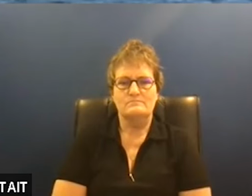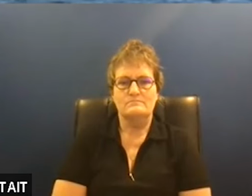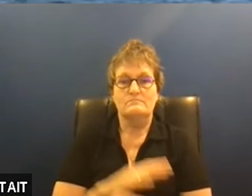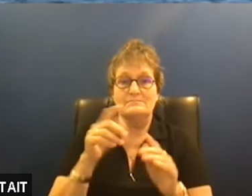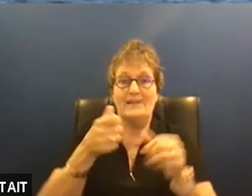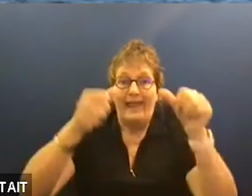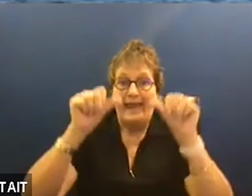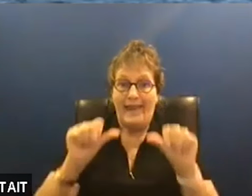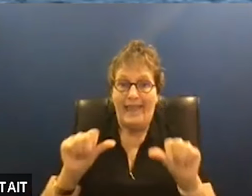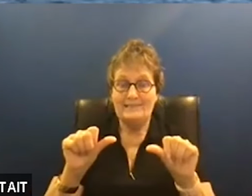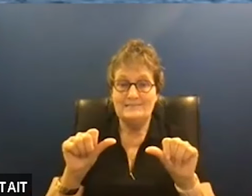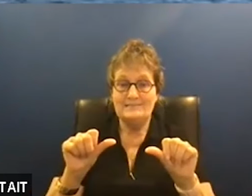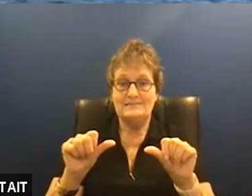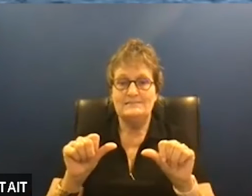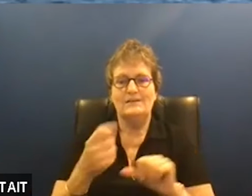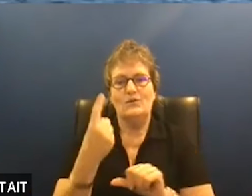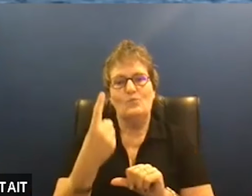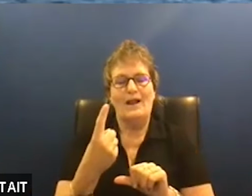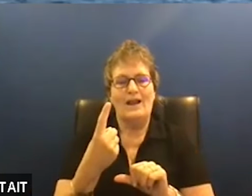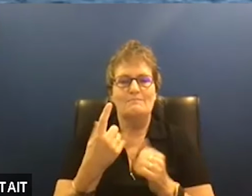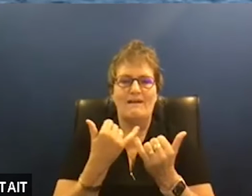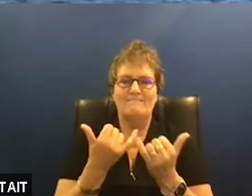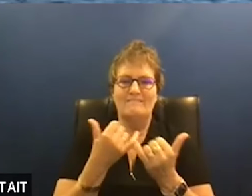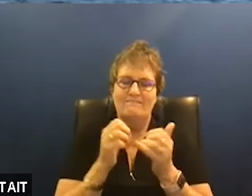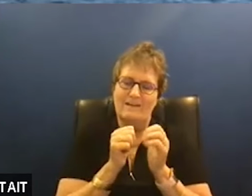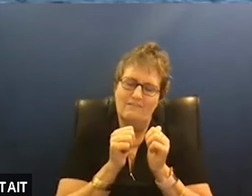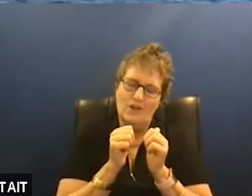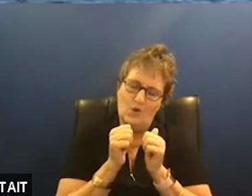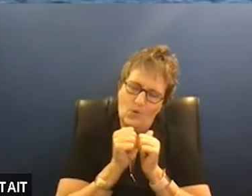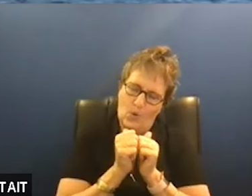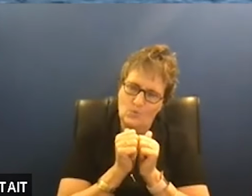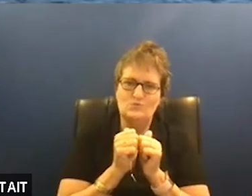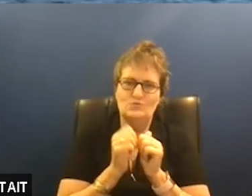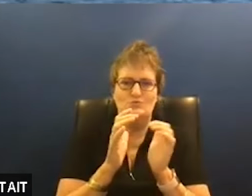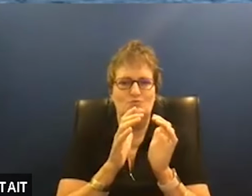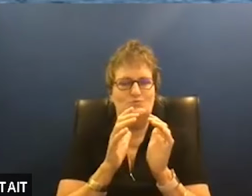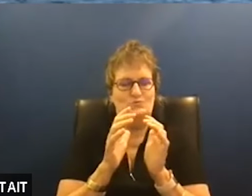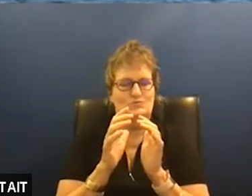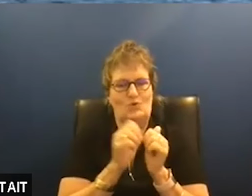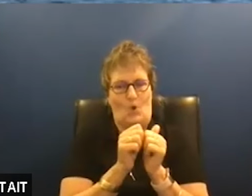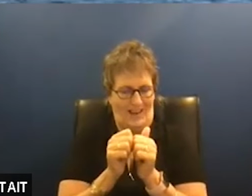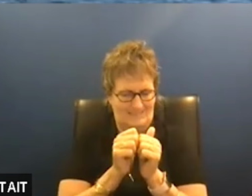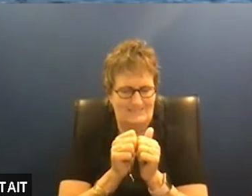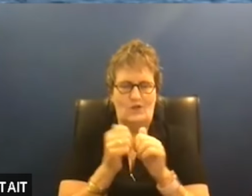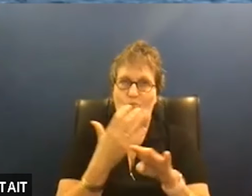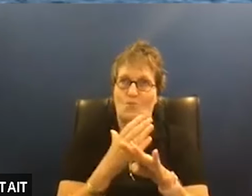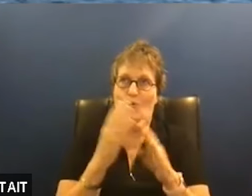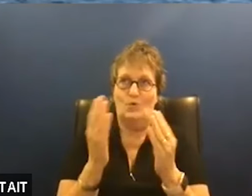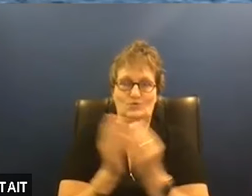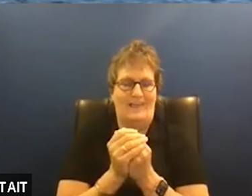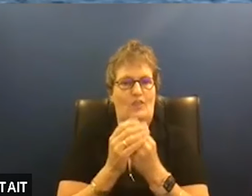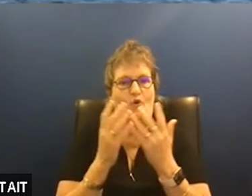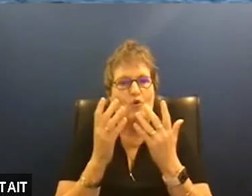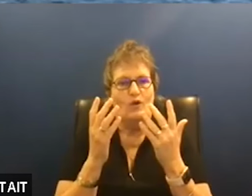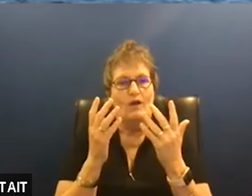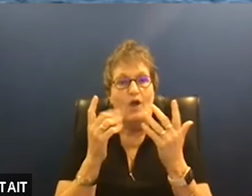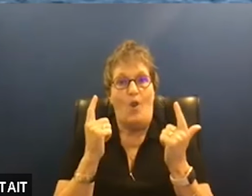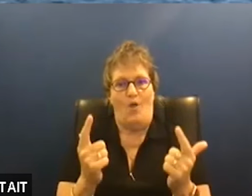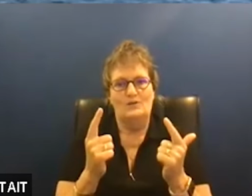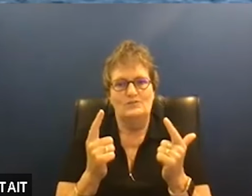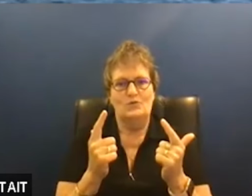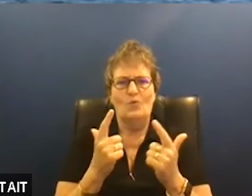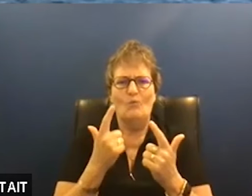Next, we have one of my very close colleagues who I work on a number of projects with. We kept finding ourselves in the